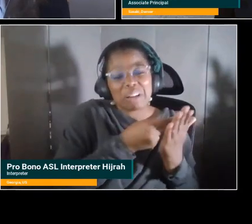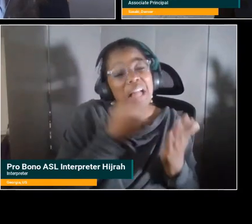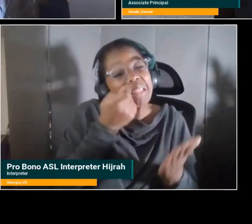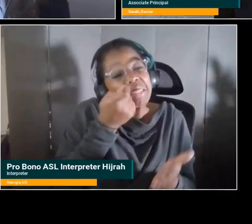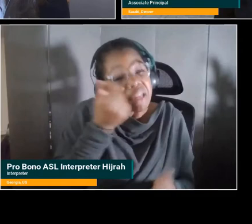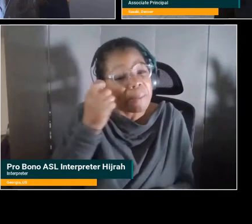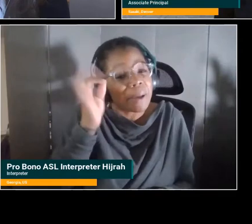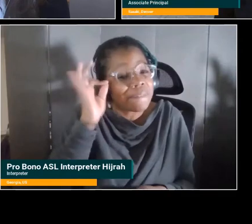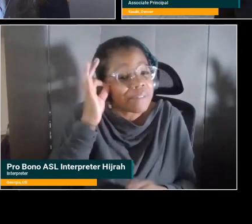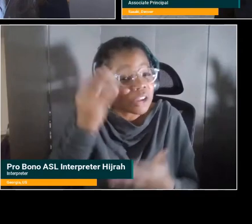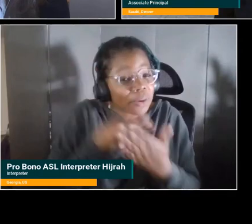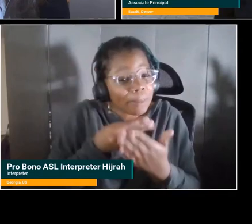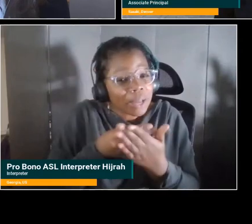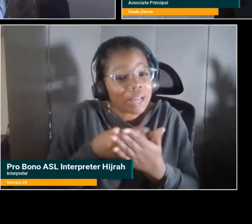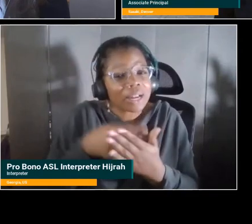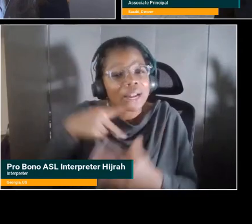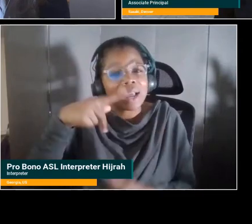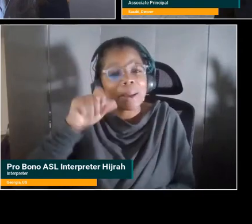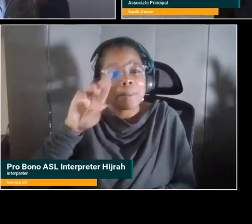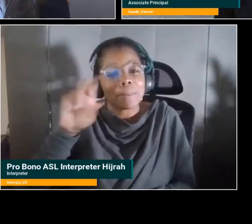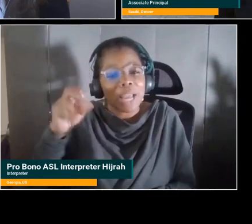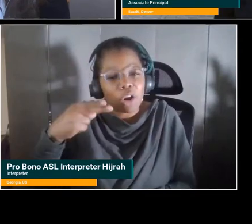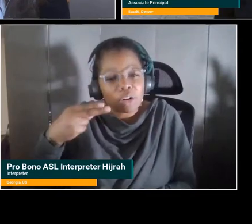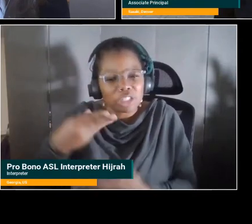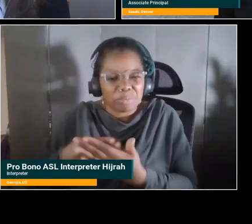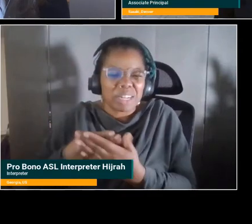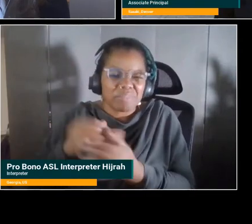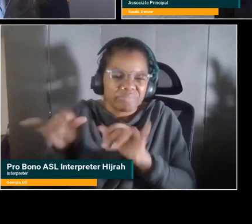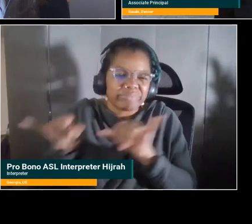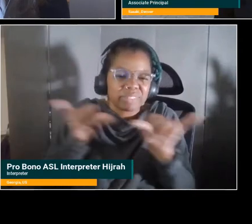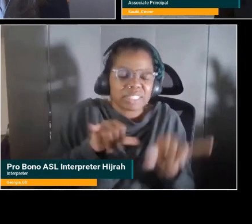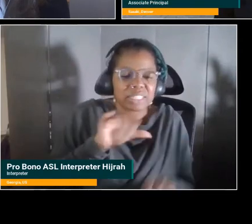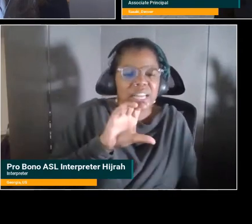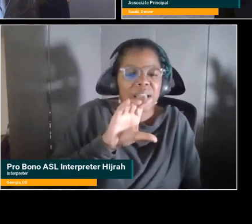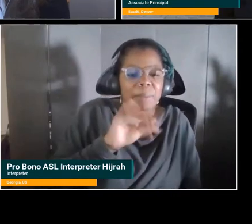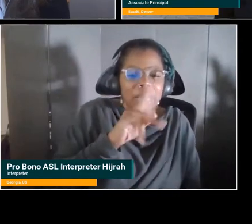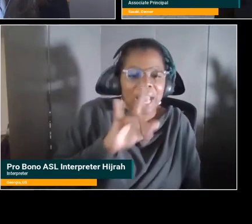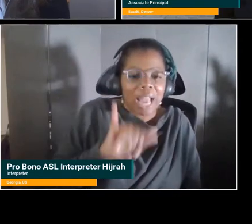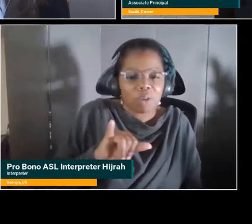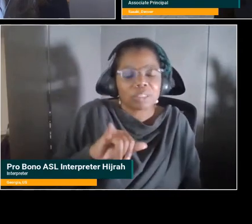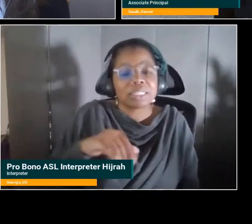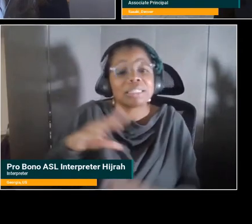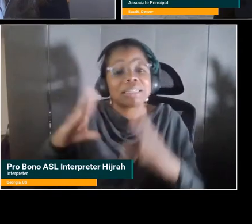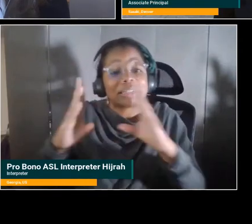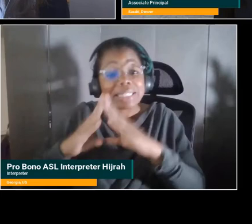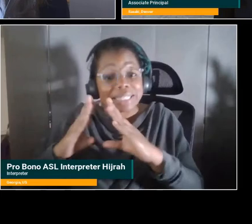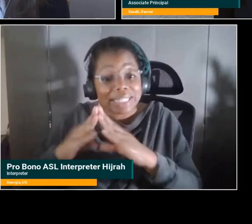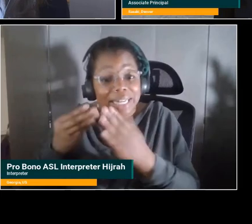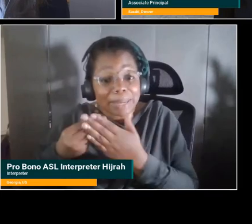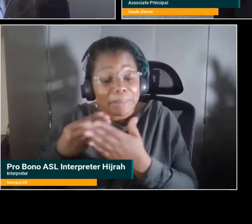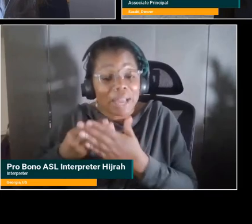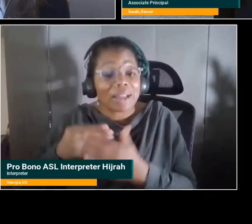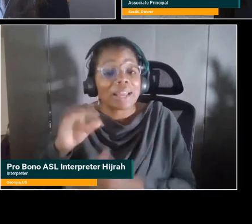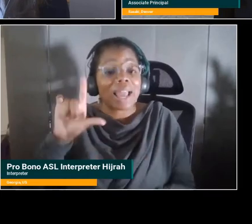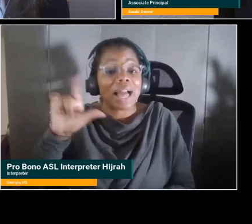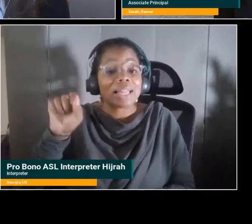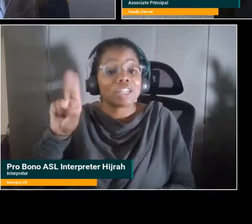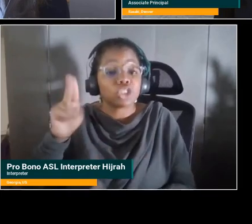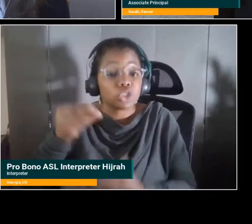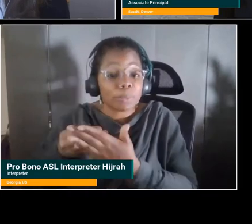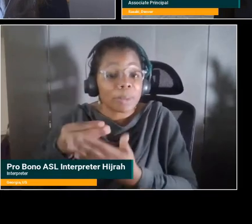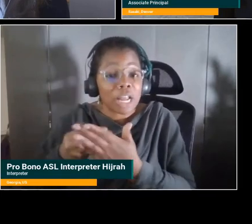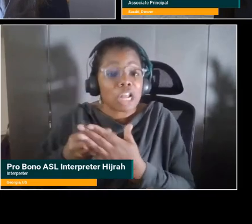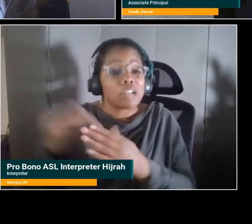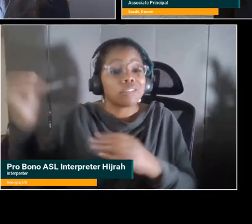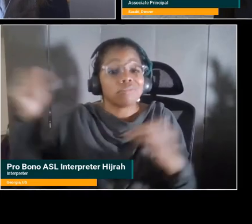in there, there's parish, which is county funding, city funding, LSU funding, and it is to come in to help look at a public space